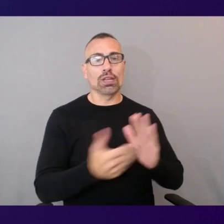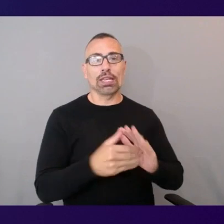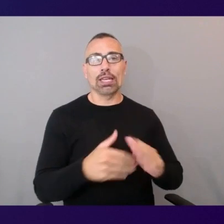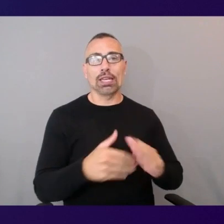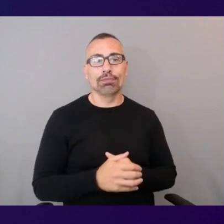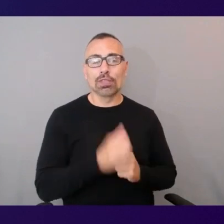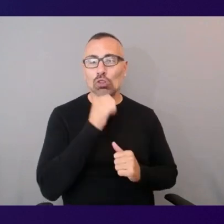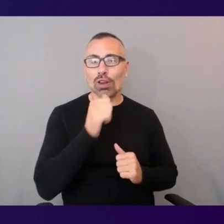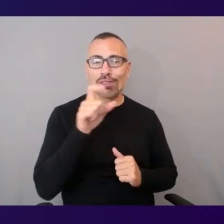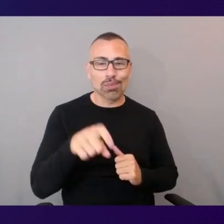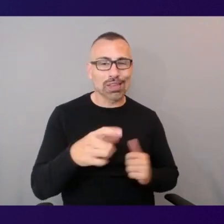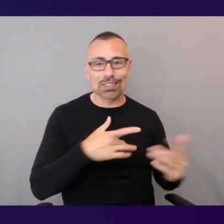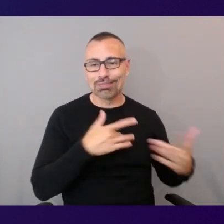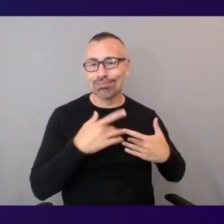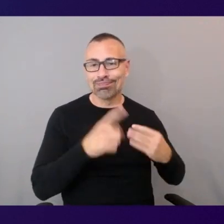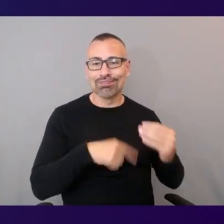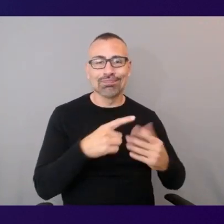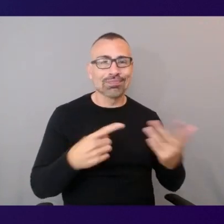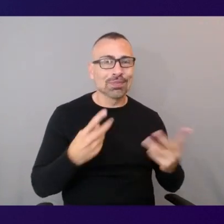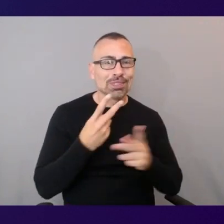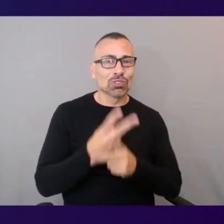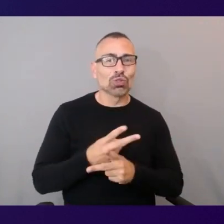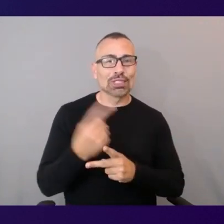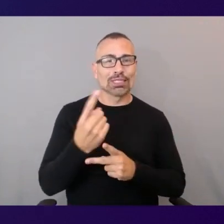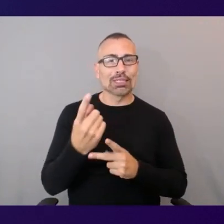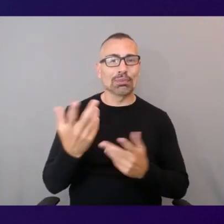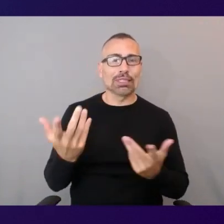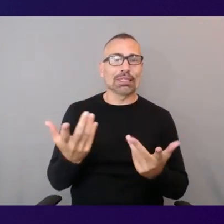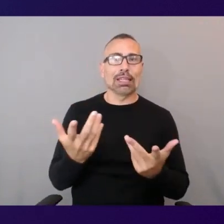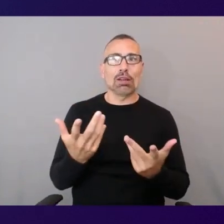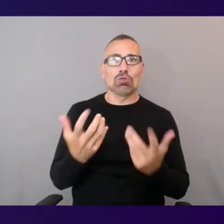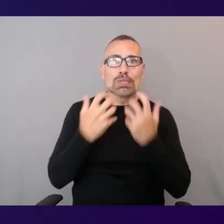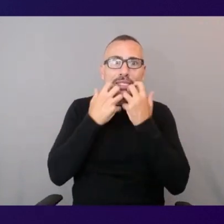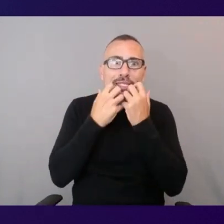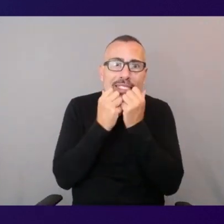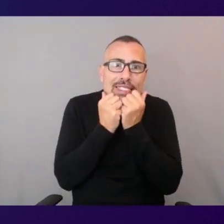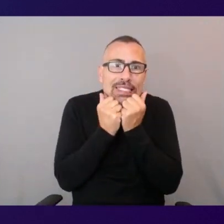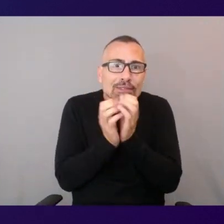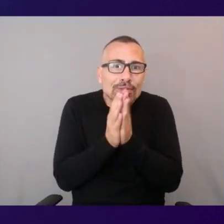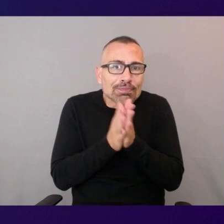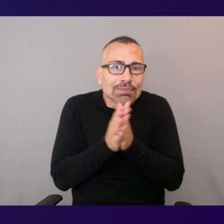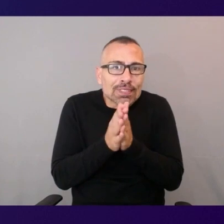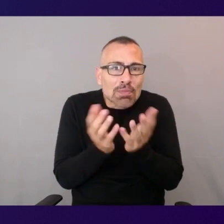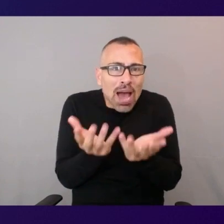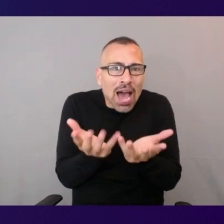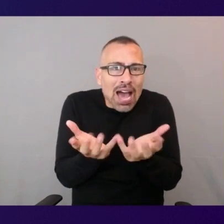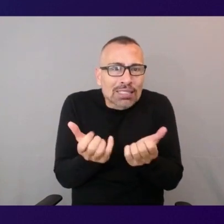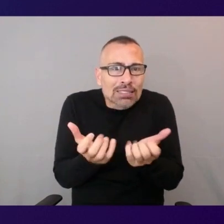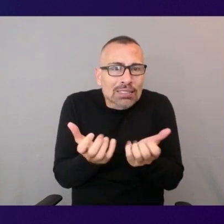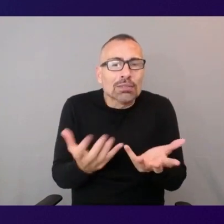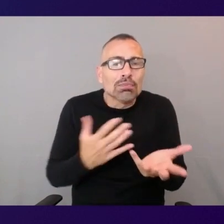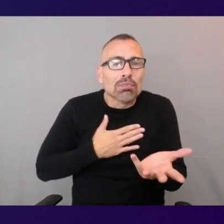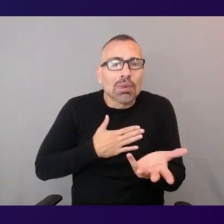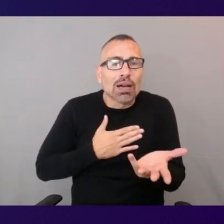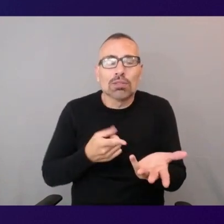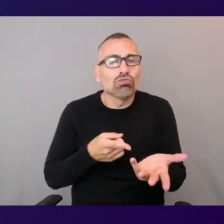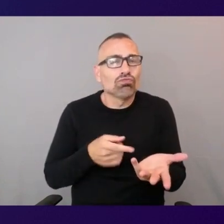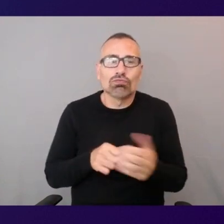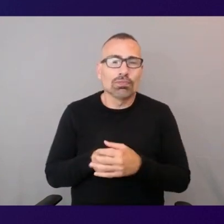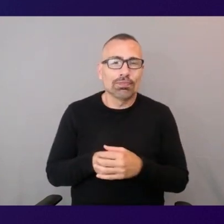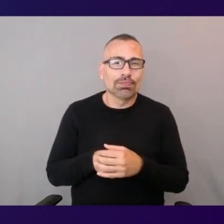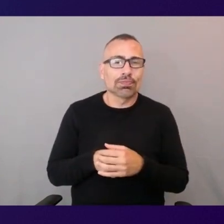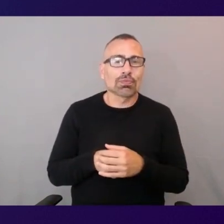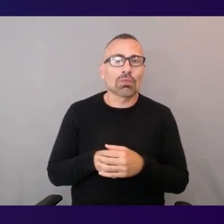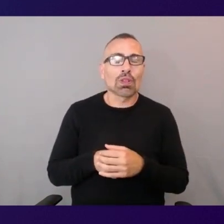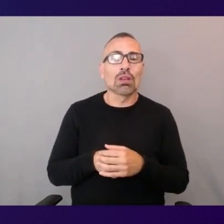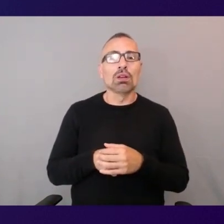about treating something as sacred in that kind of way. Sure. Right? So let's talk about pricing. How is pricing